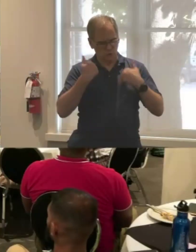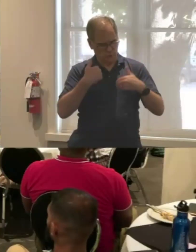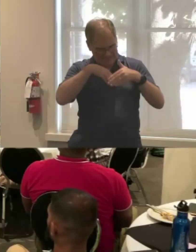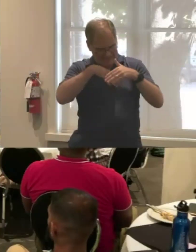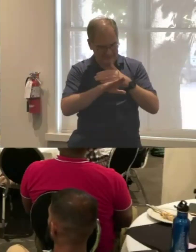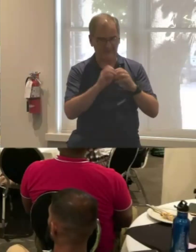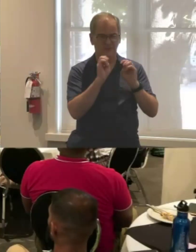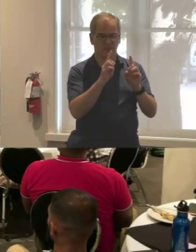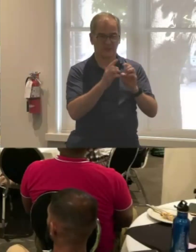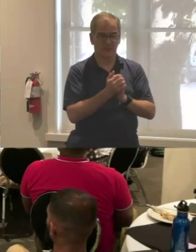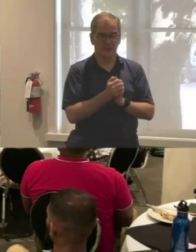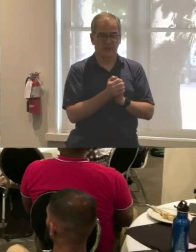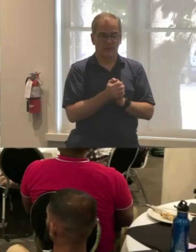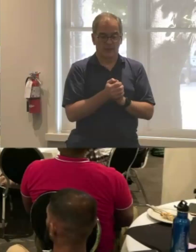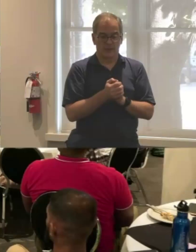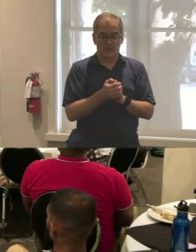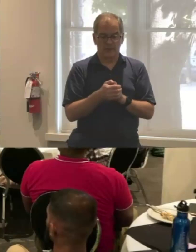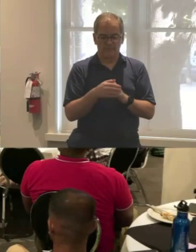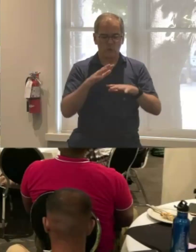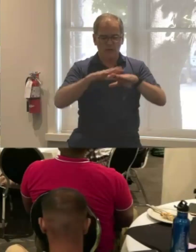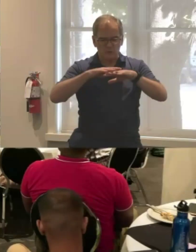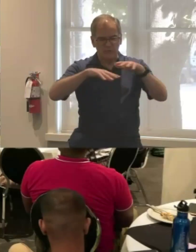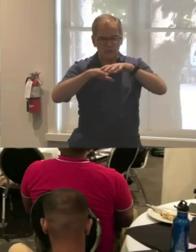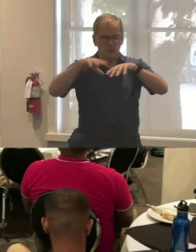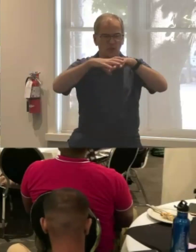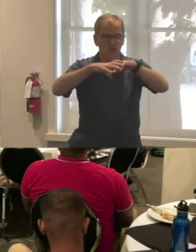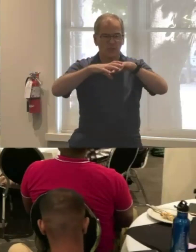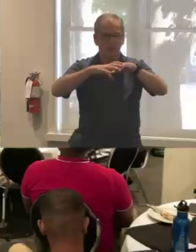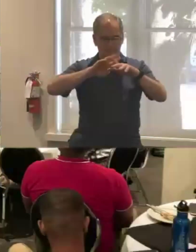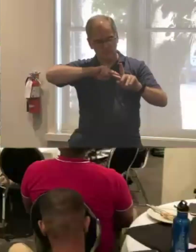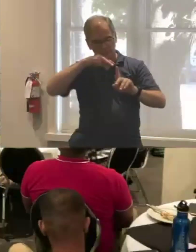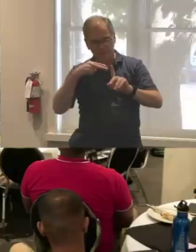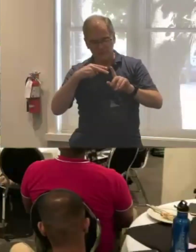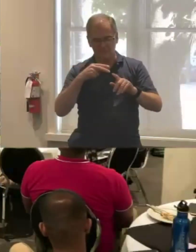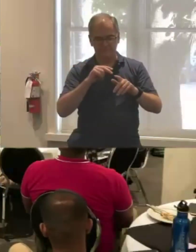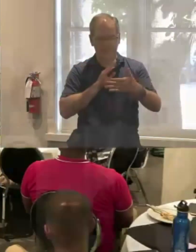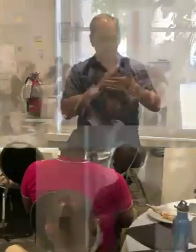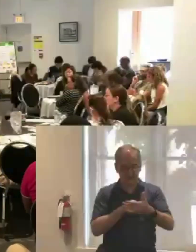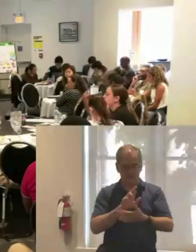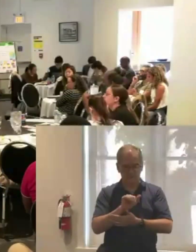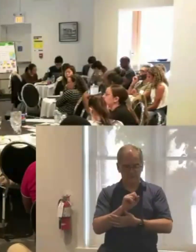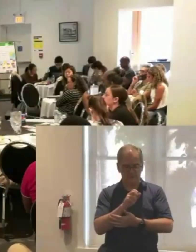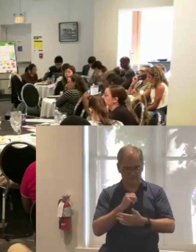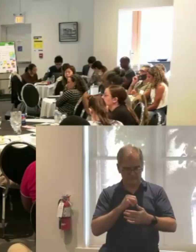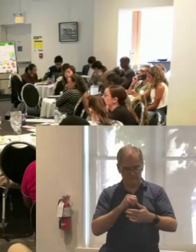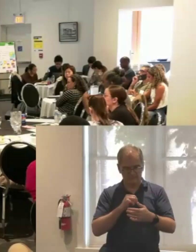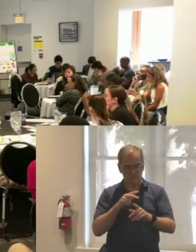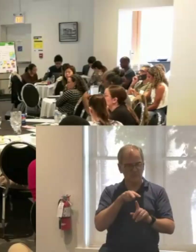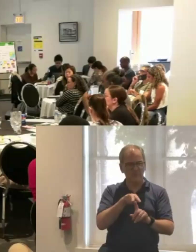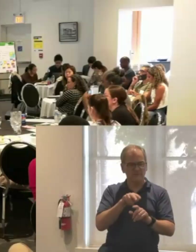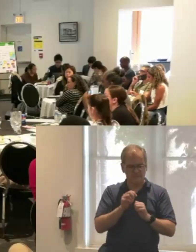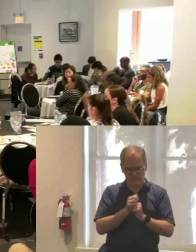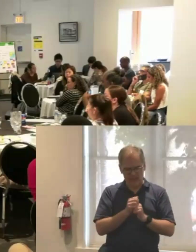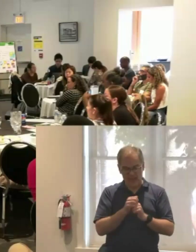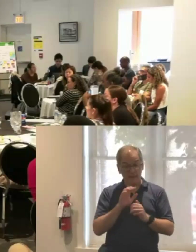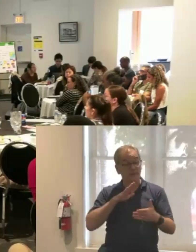an intersectional and anti-racism, anti-oppression framework and emphasize an